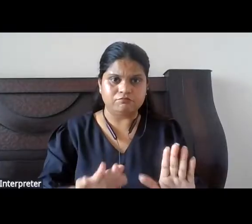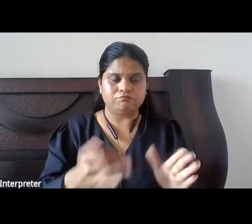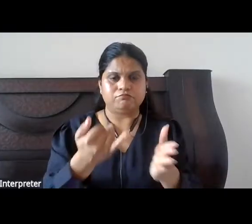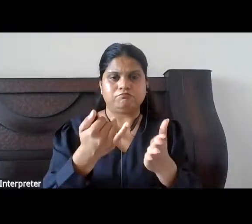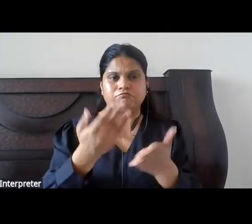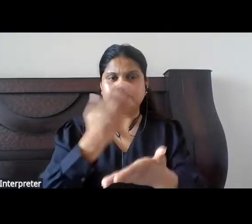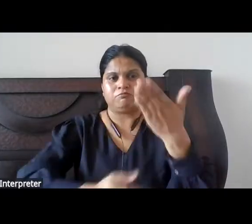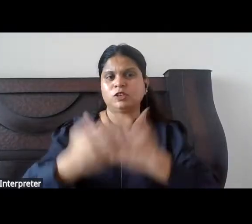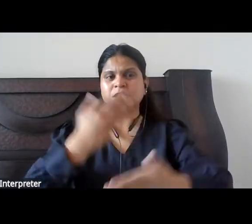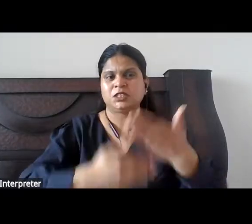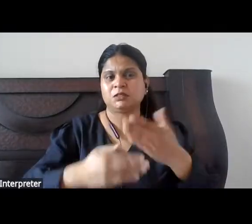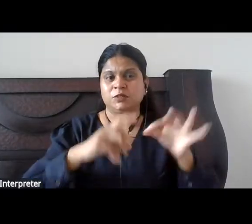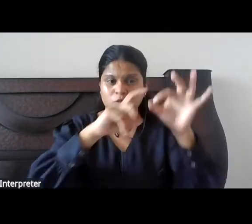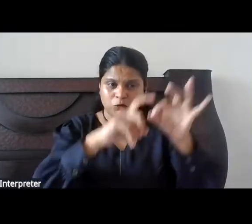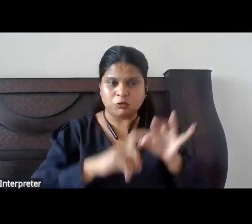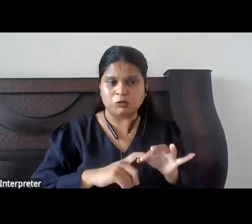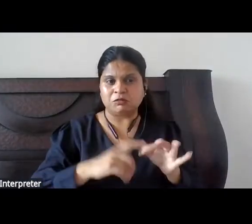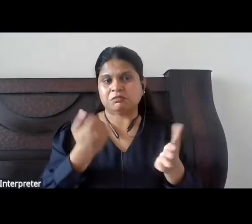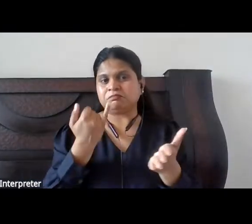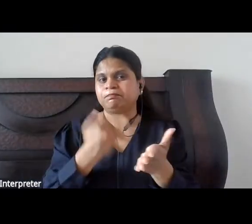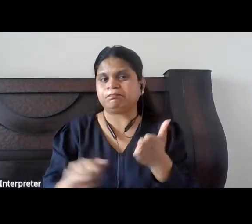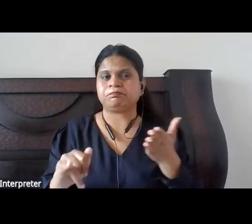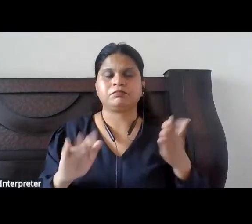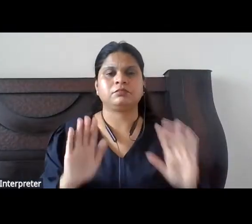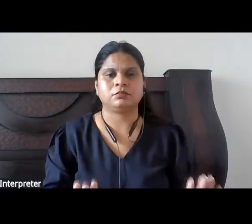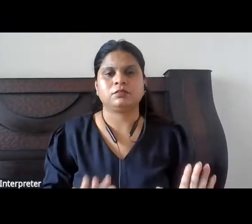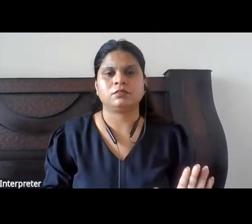questions, despite the disability sector